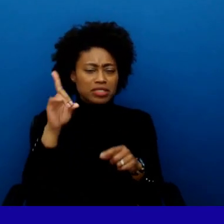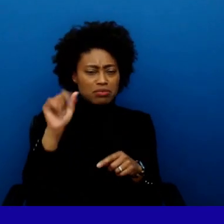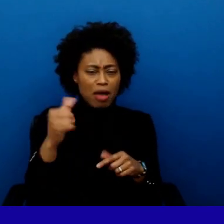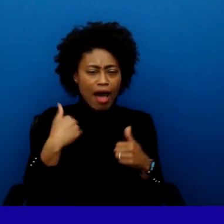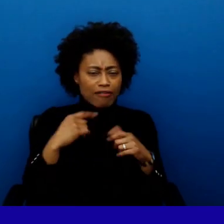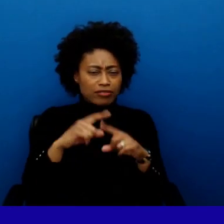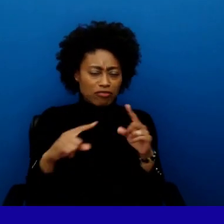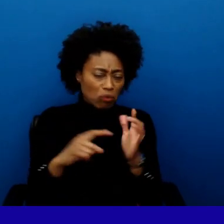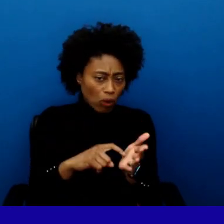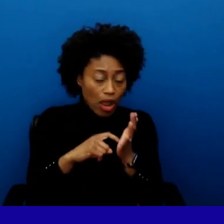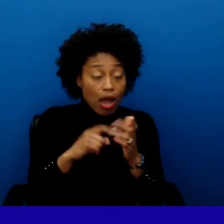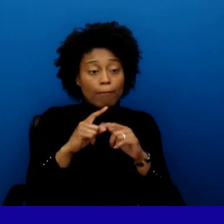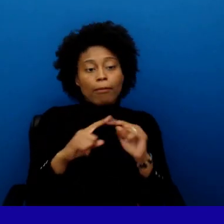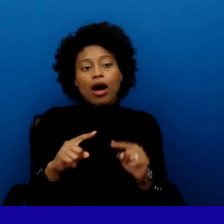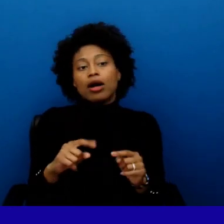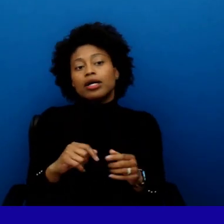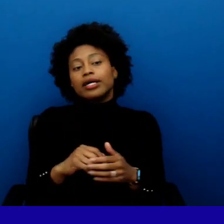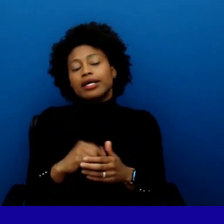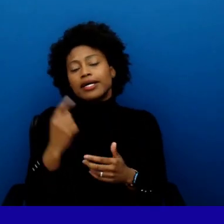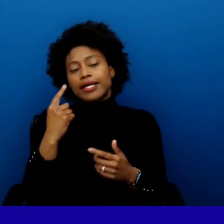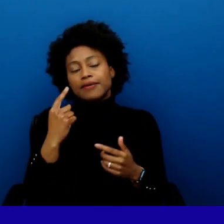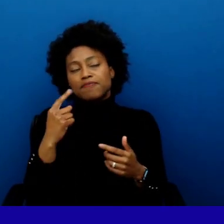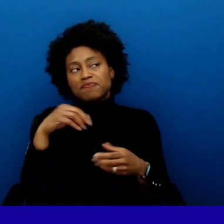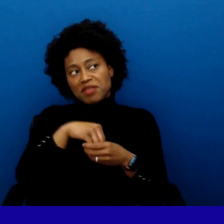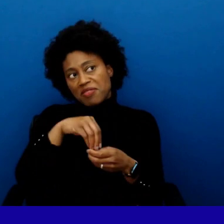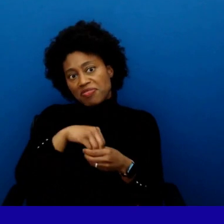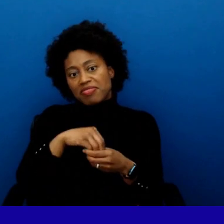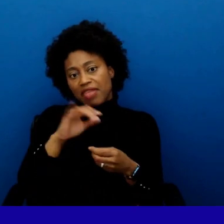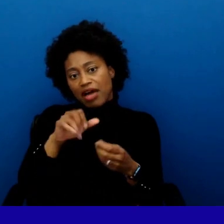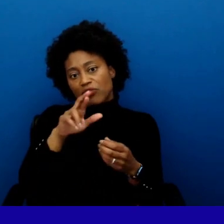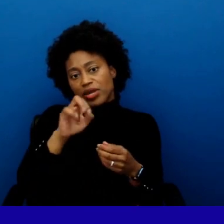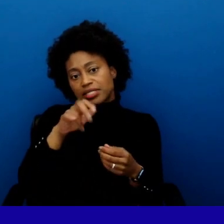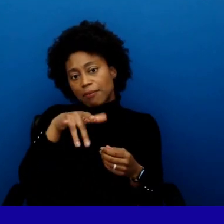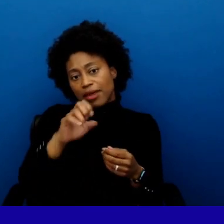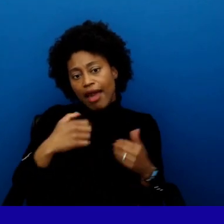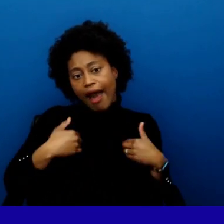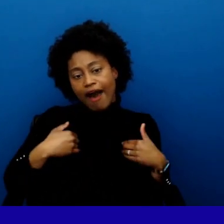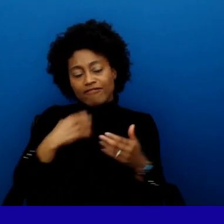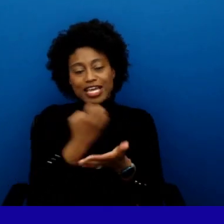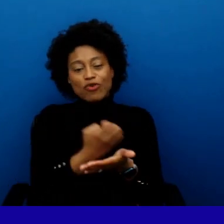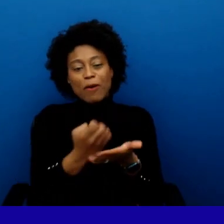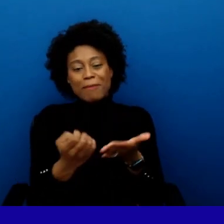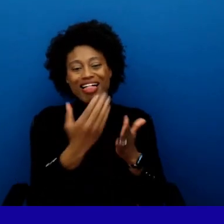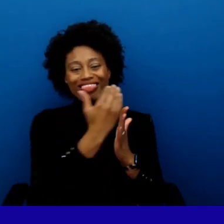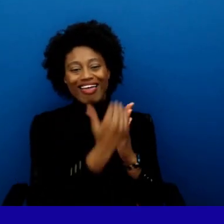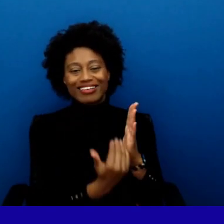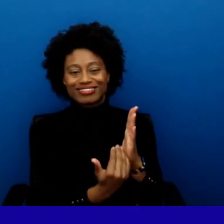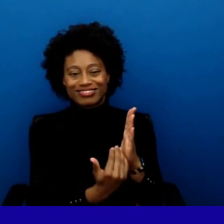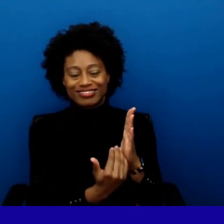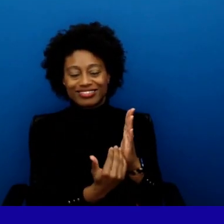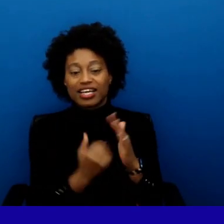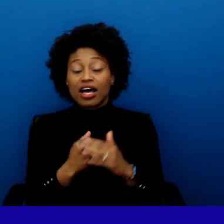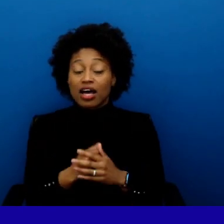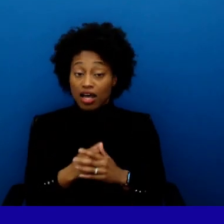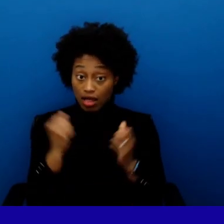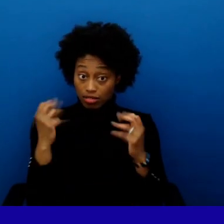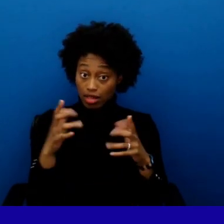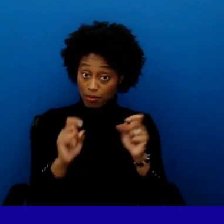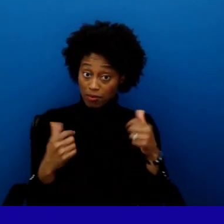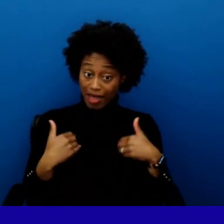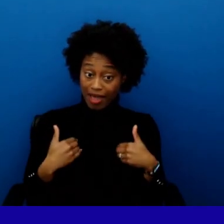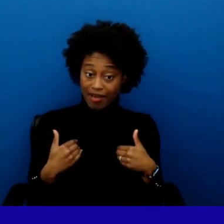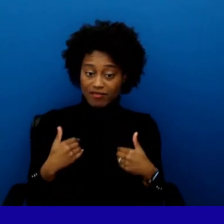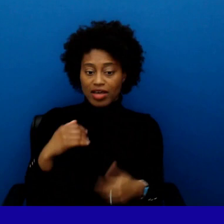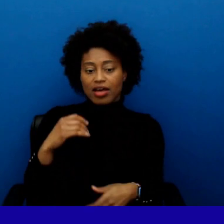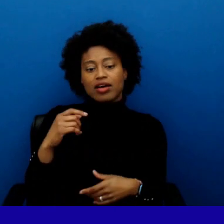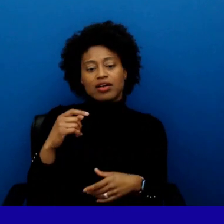I get into the recipes, and the recipes have each an equipment list. So that, like a lot of people with certain types